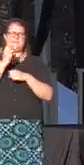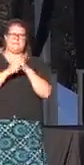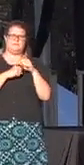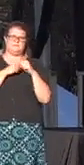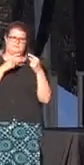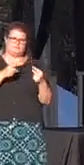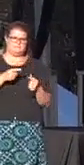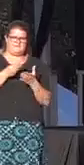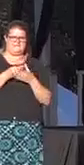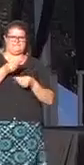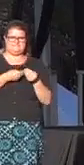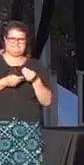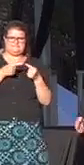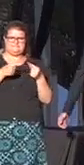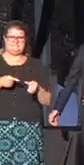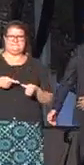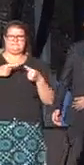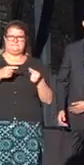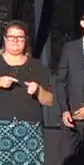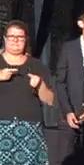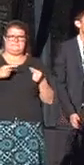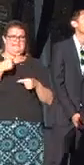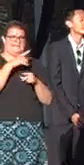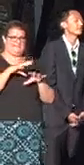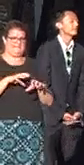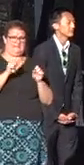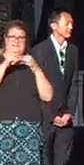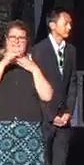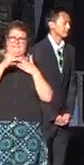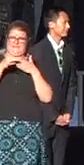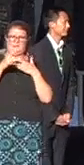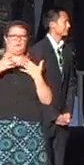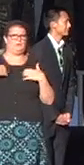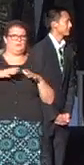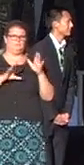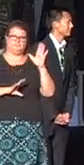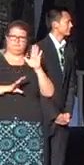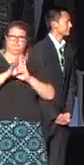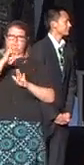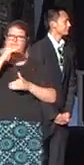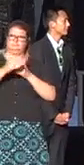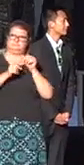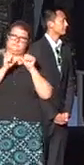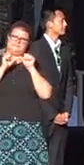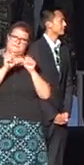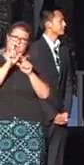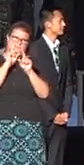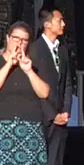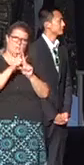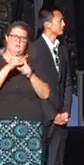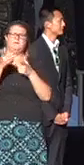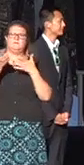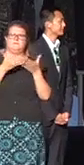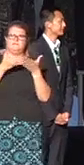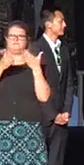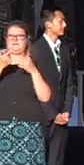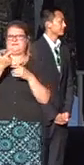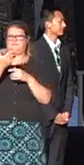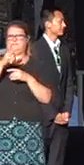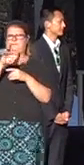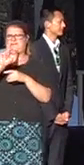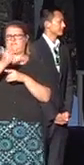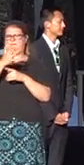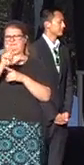of struggling financially, Michael's leadership put the organization back on track to continue its mission of serving